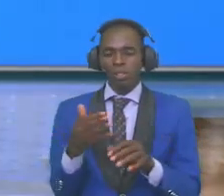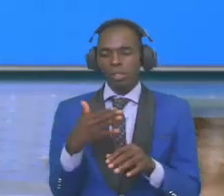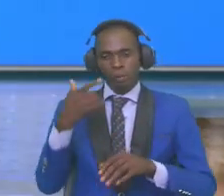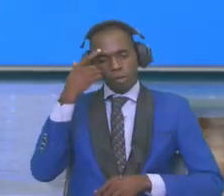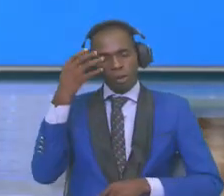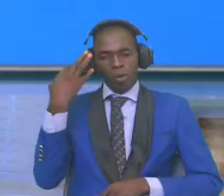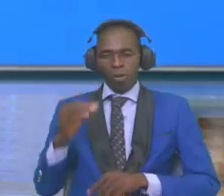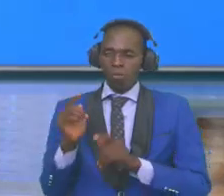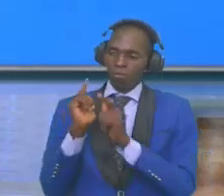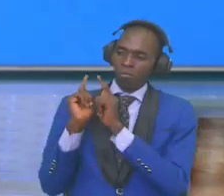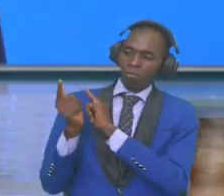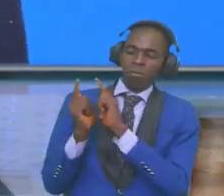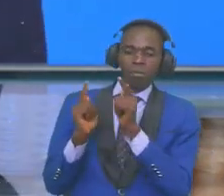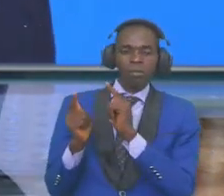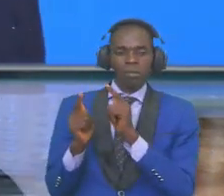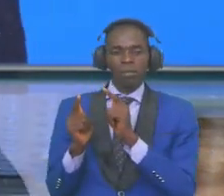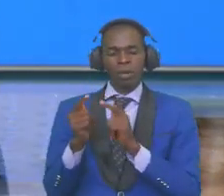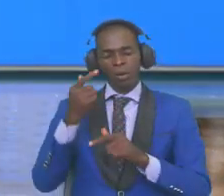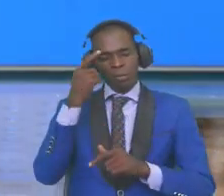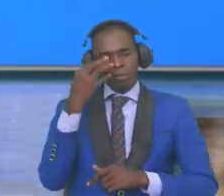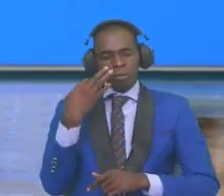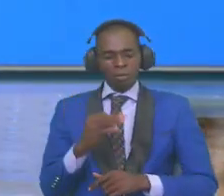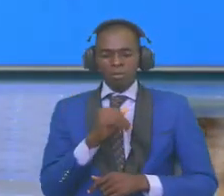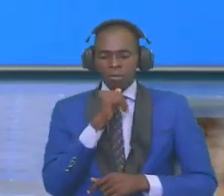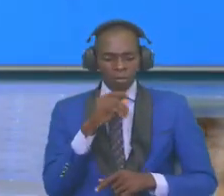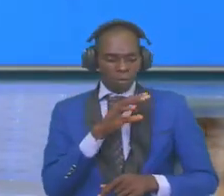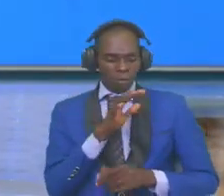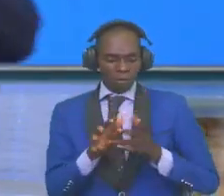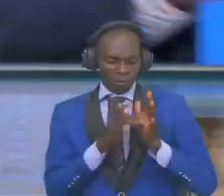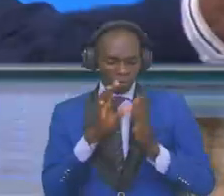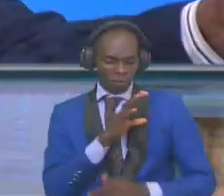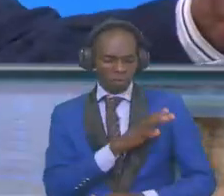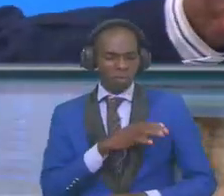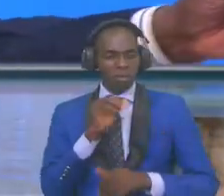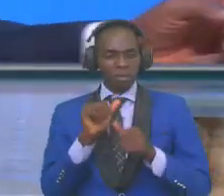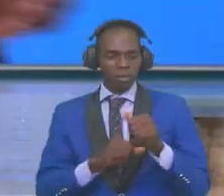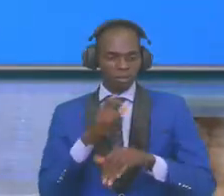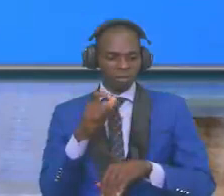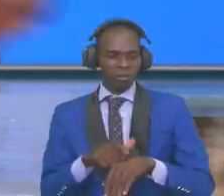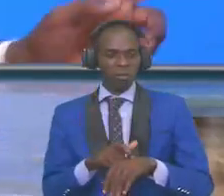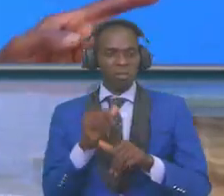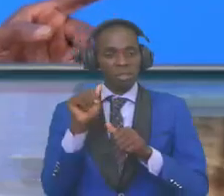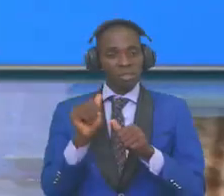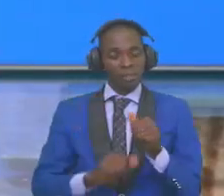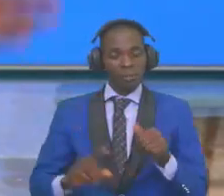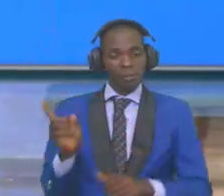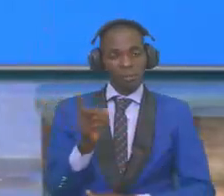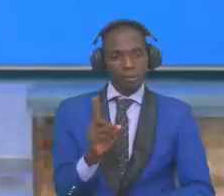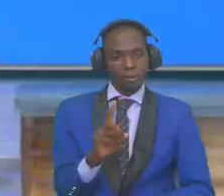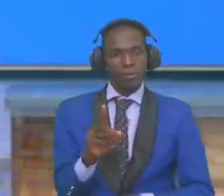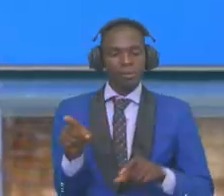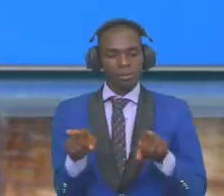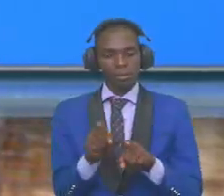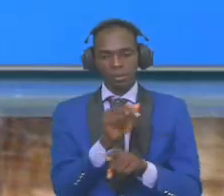malice, out of unchristlike character. Every time, everywhere, as